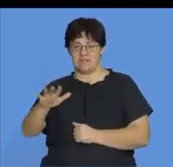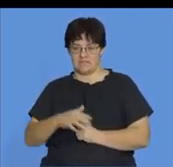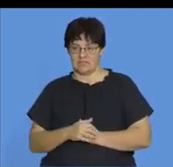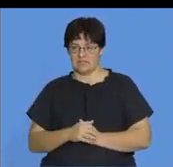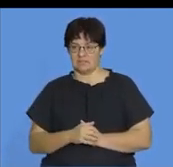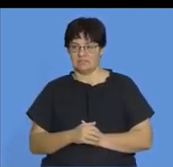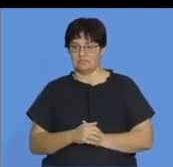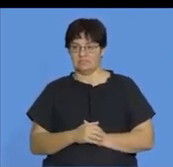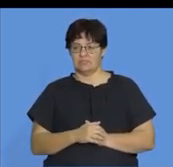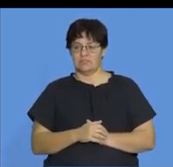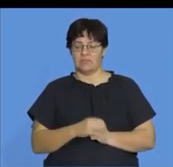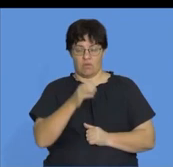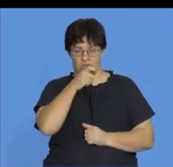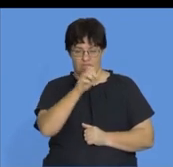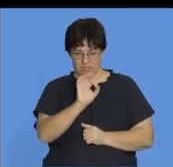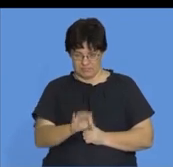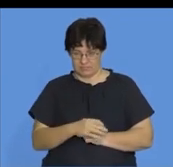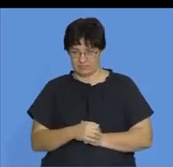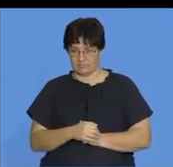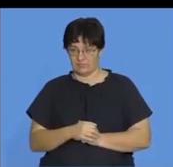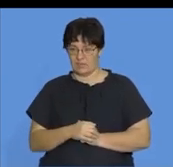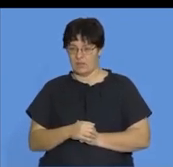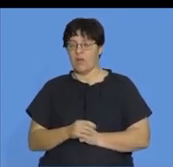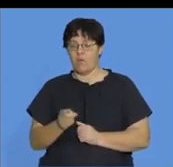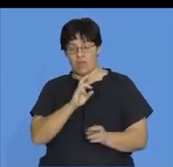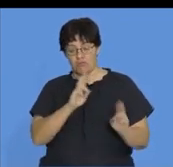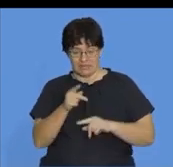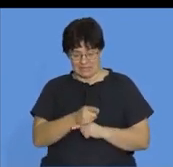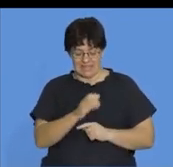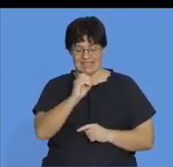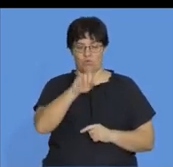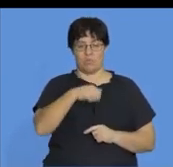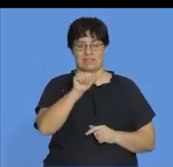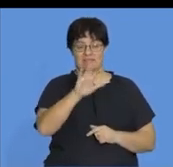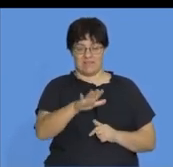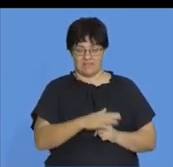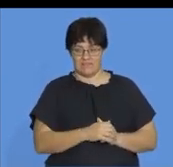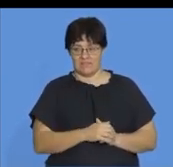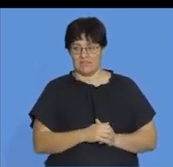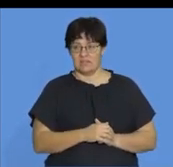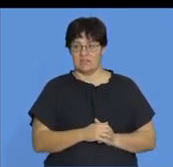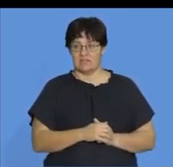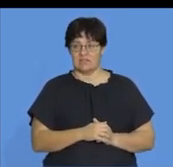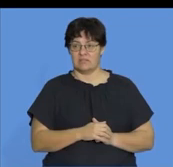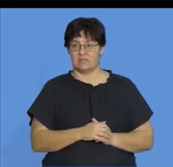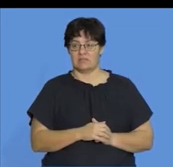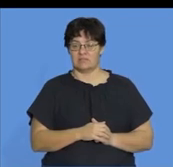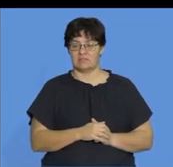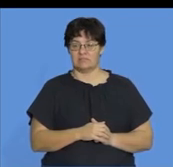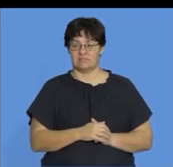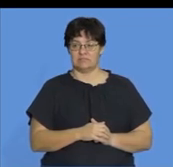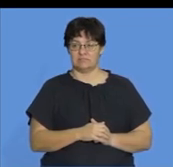If you can quickly go back and confirm, because what actually reacts is 0.65, right?